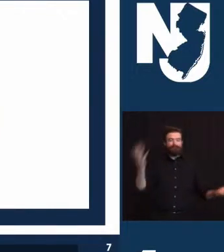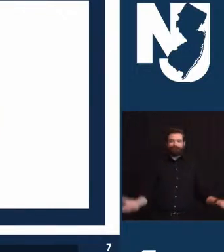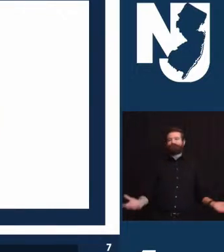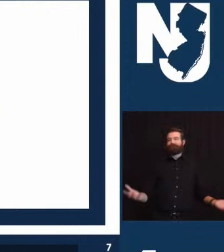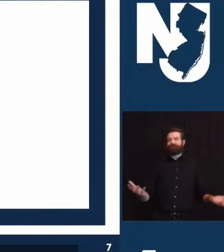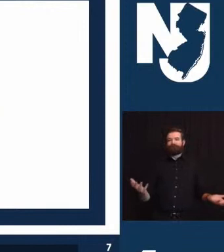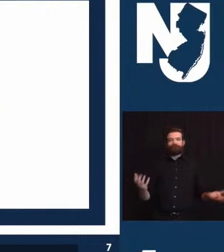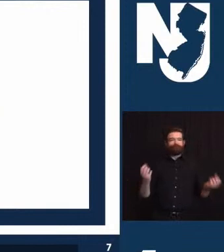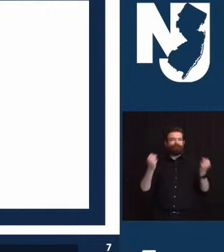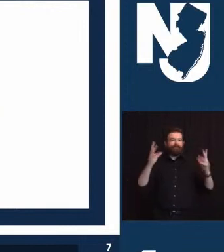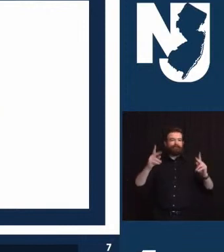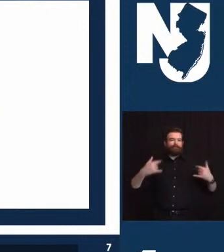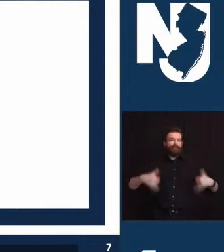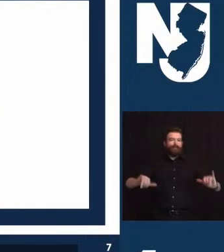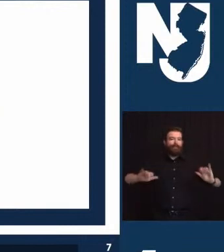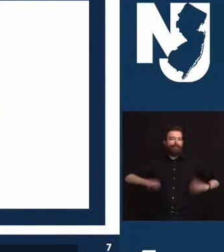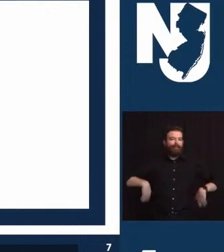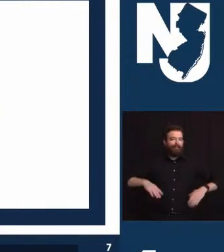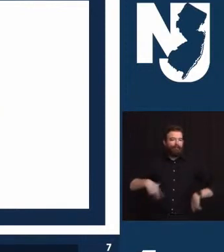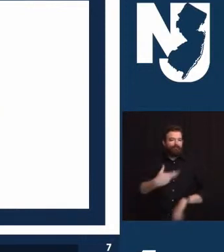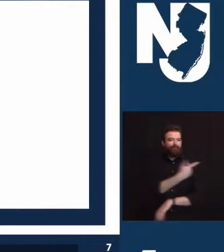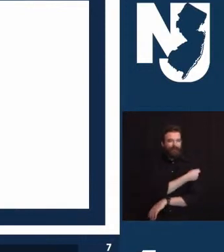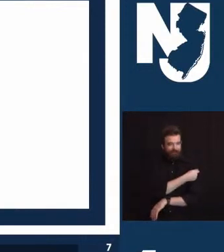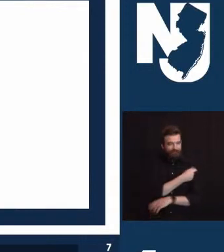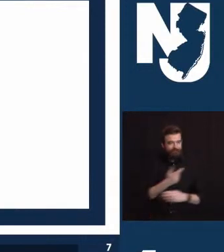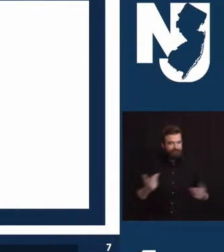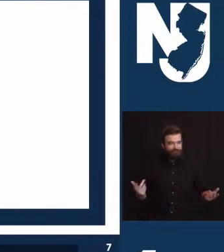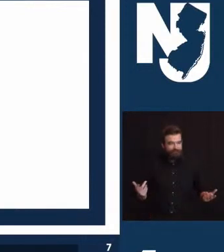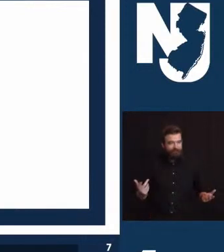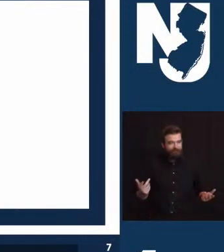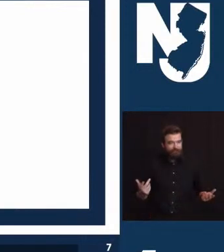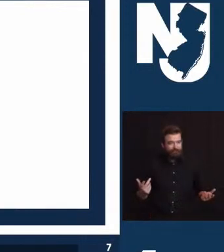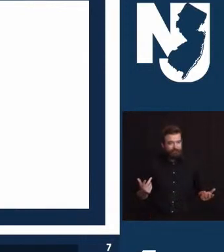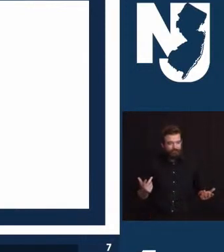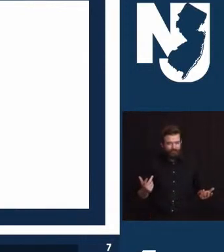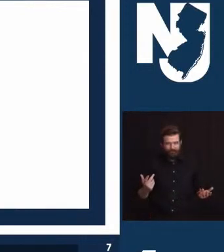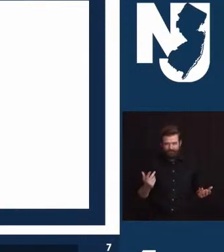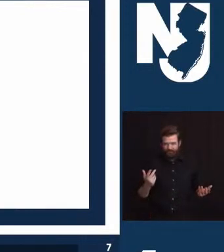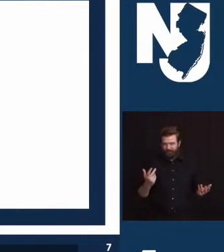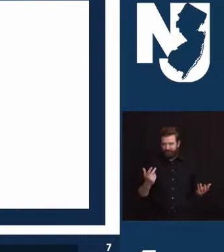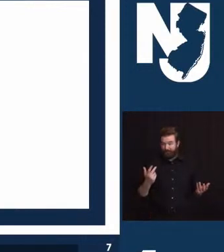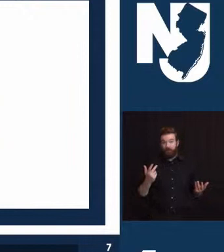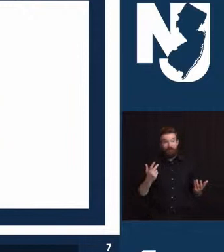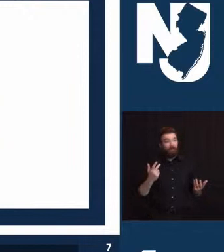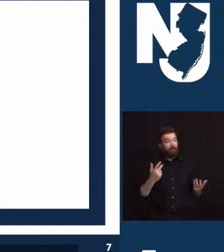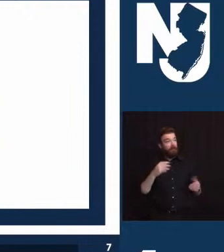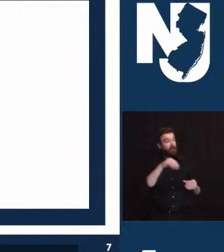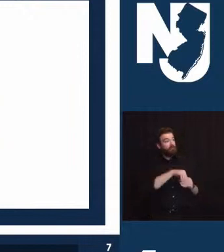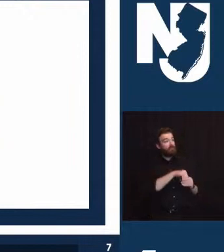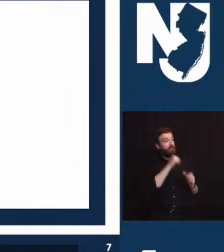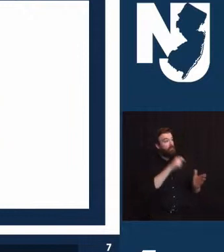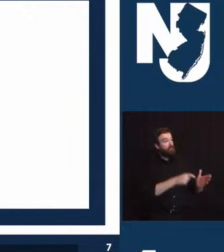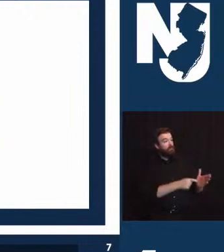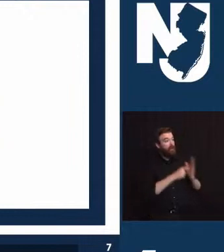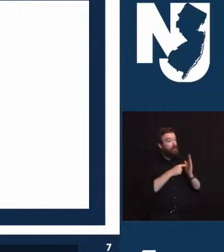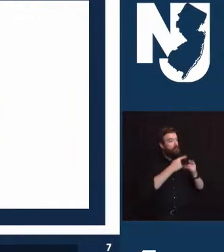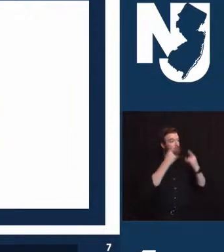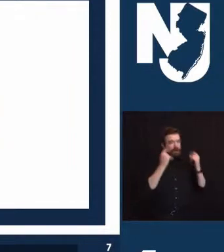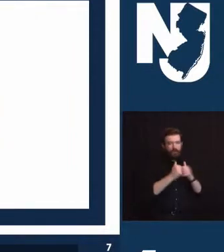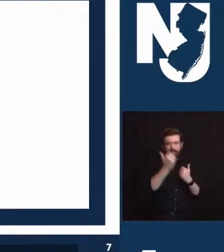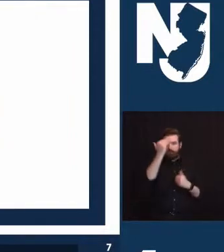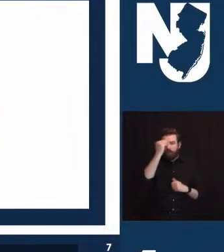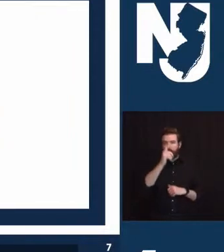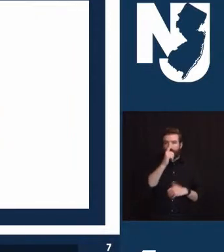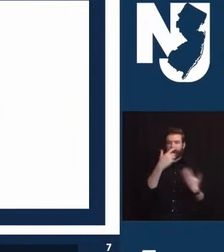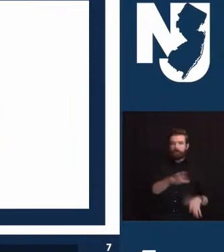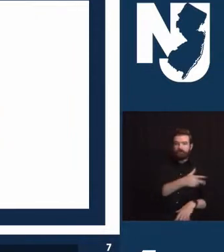status at the door when you go to the supermarket or to a hardware store, for instance. I don't know how we can expect workers to be able